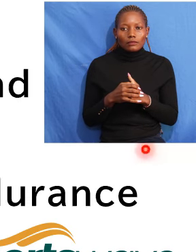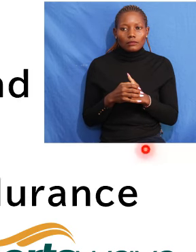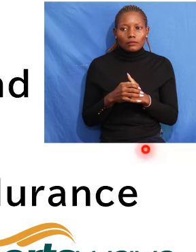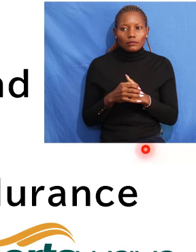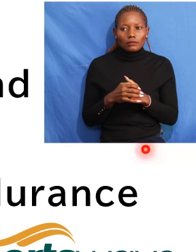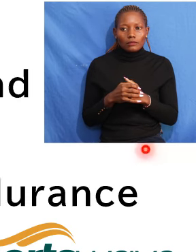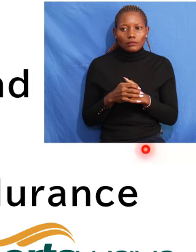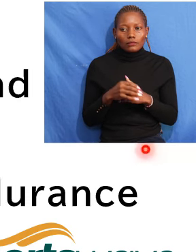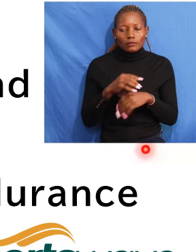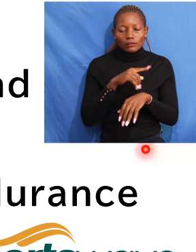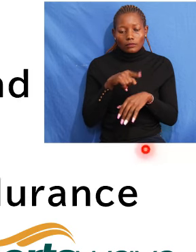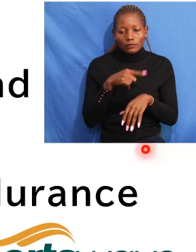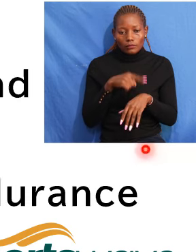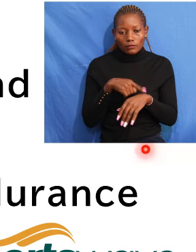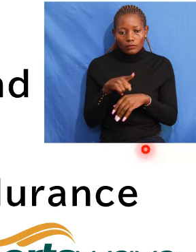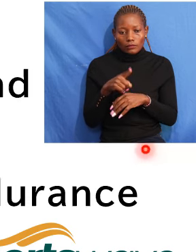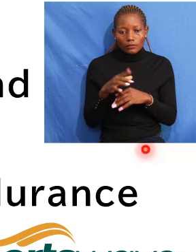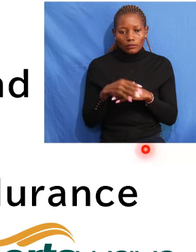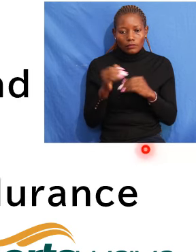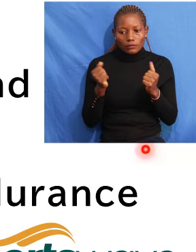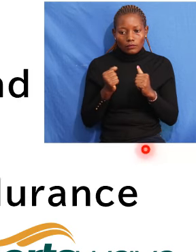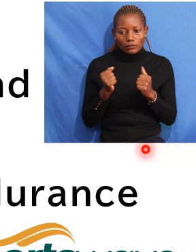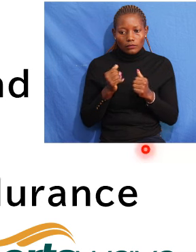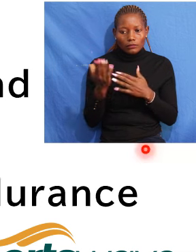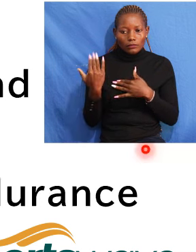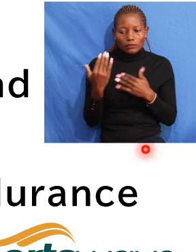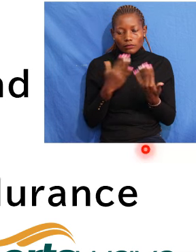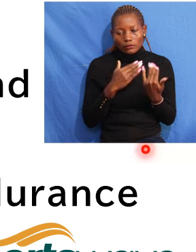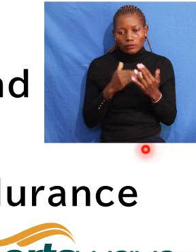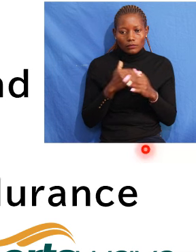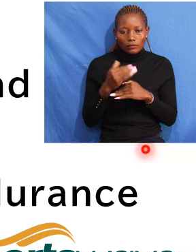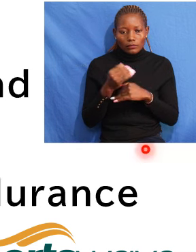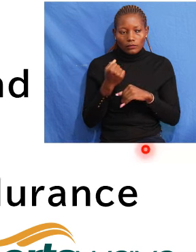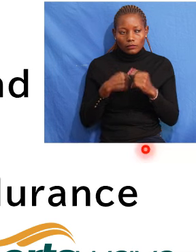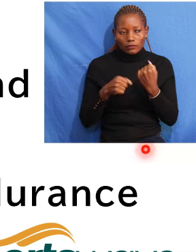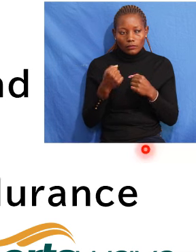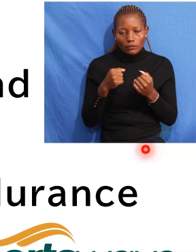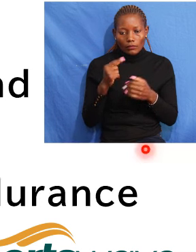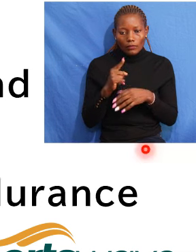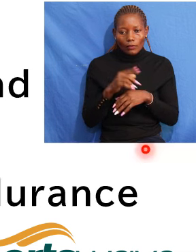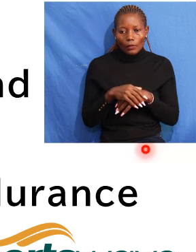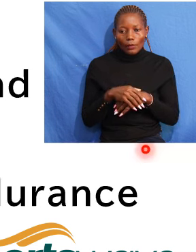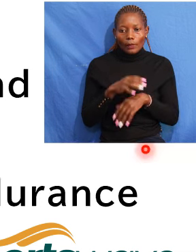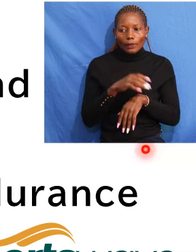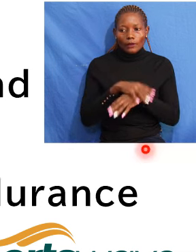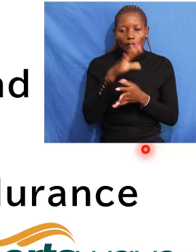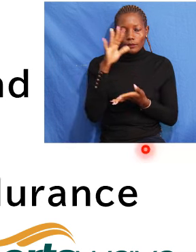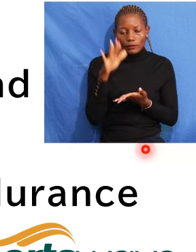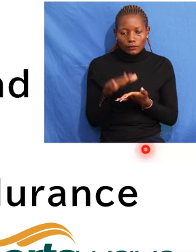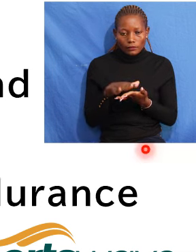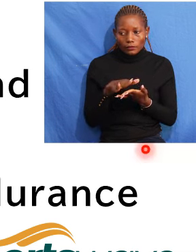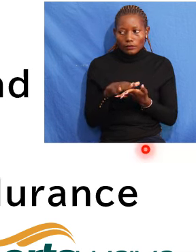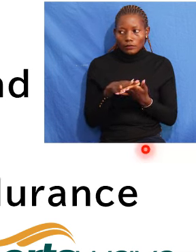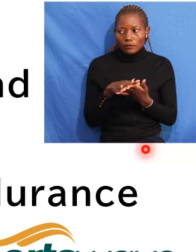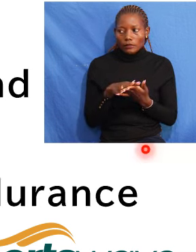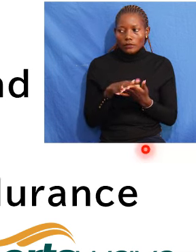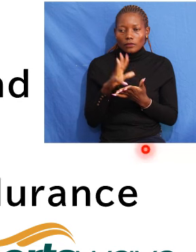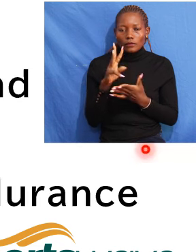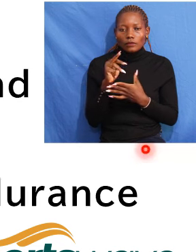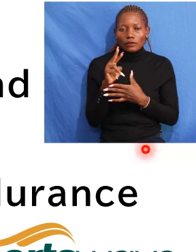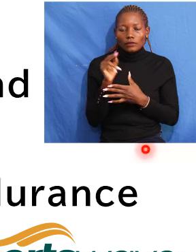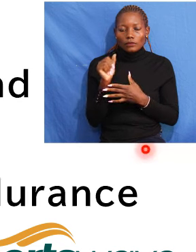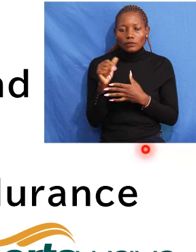So when you take a cold bath, after the exercises, you get a reduction of inflammation and muscle